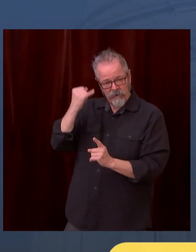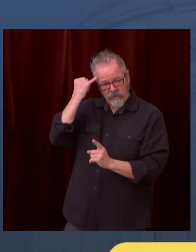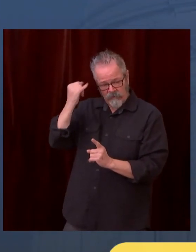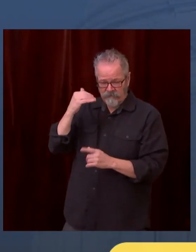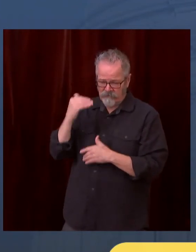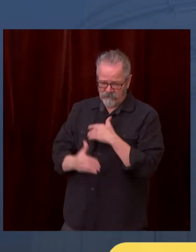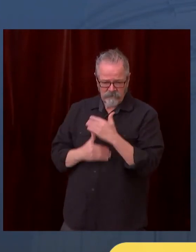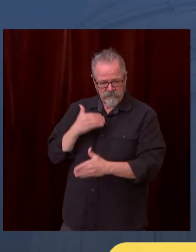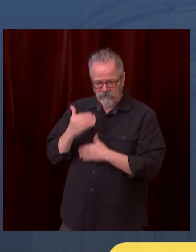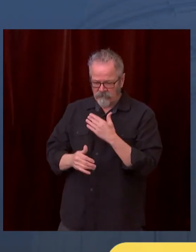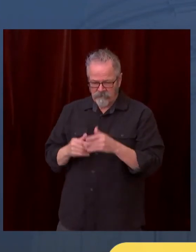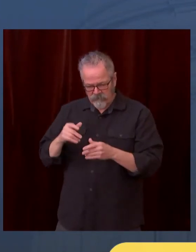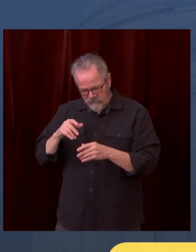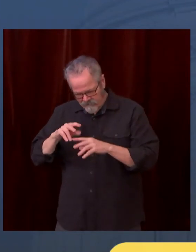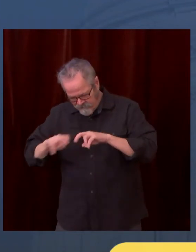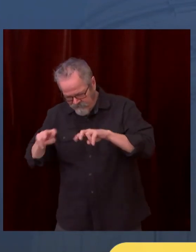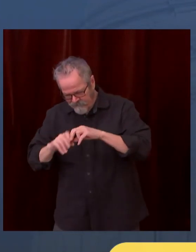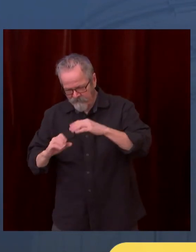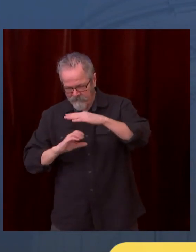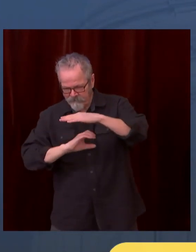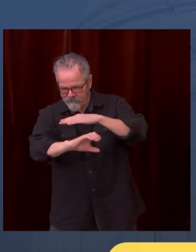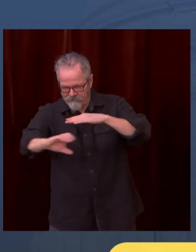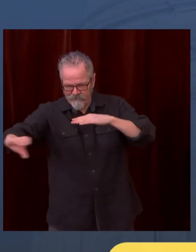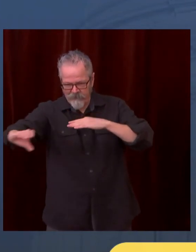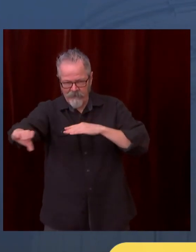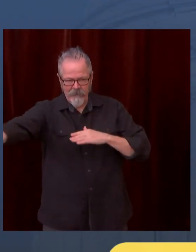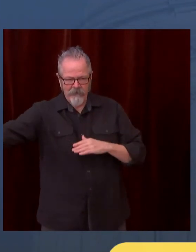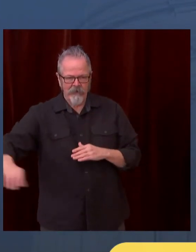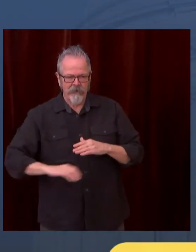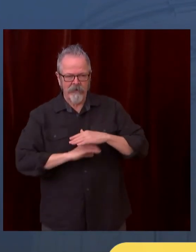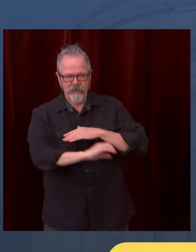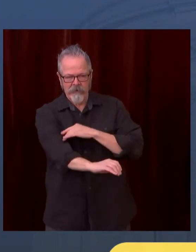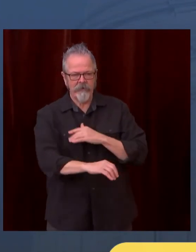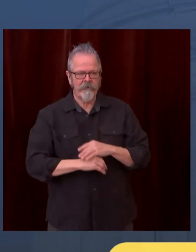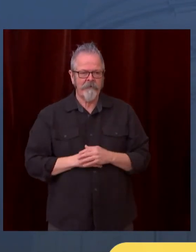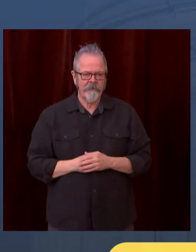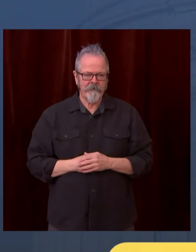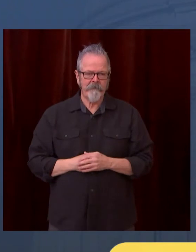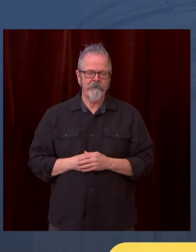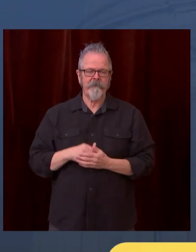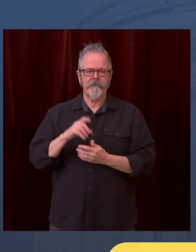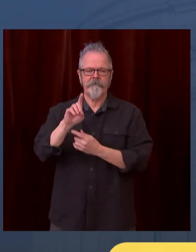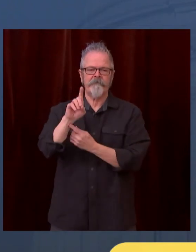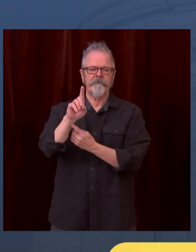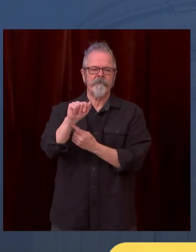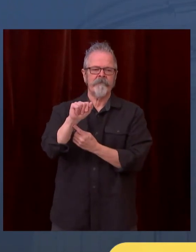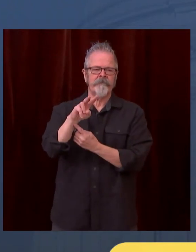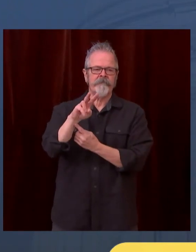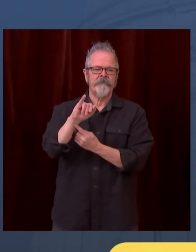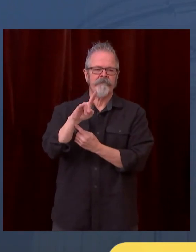Governor, if I could jump in real quick. Yeah, good. This is David Schumacher.